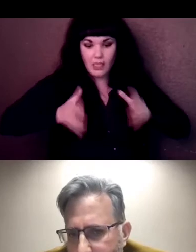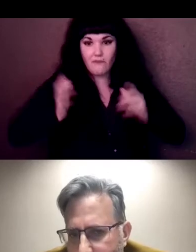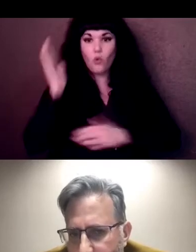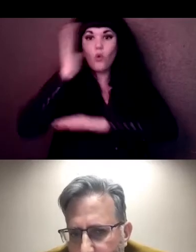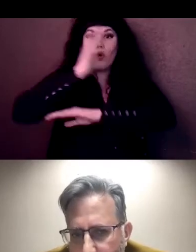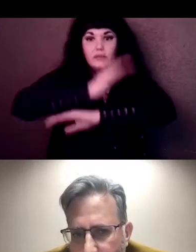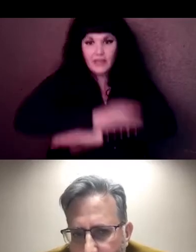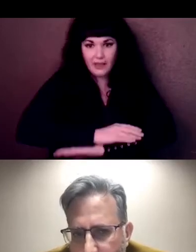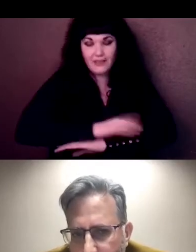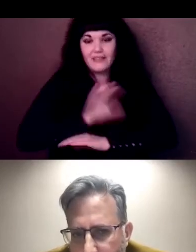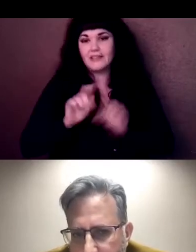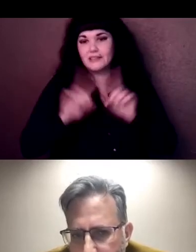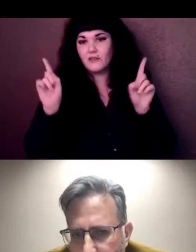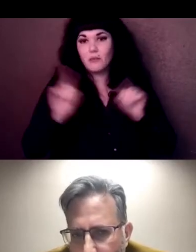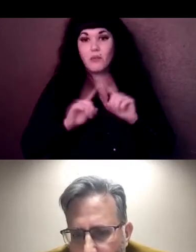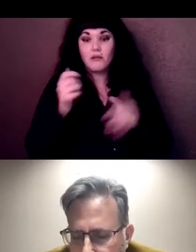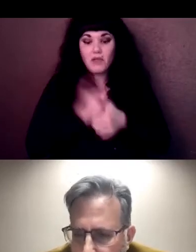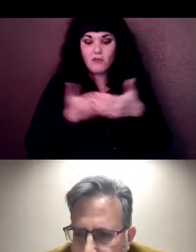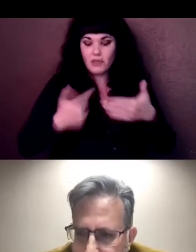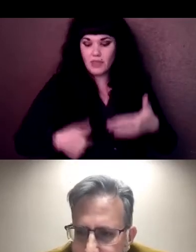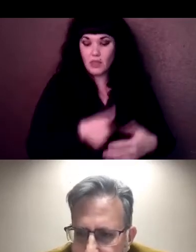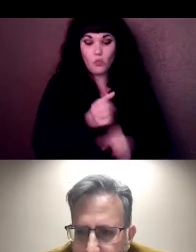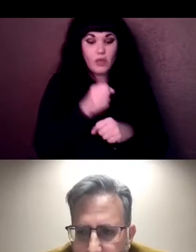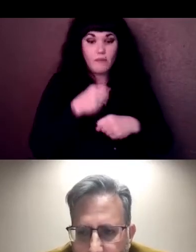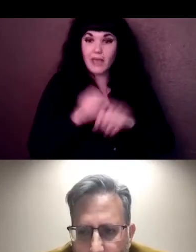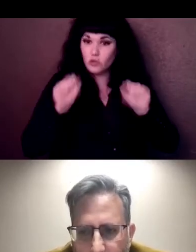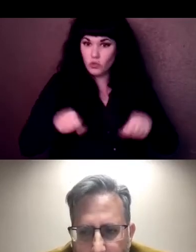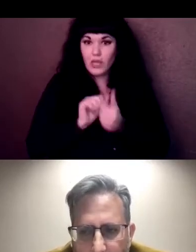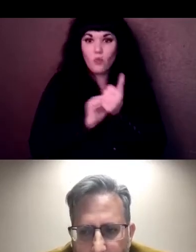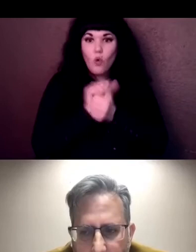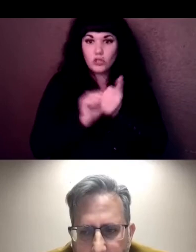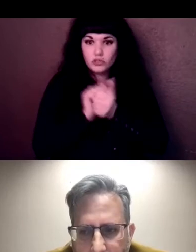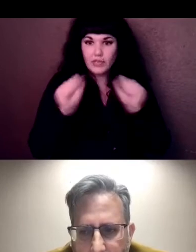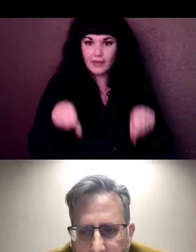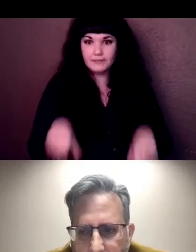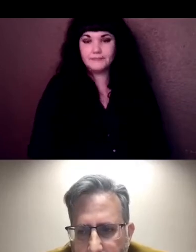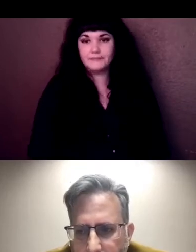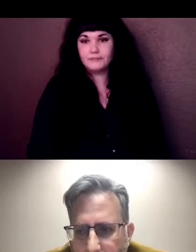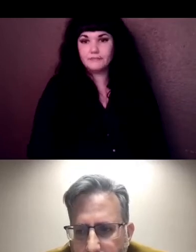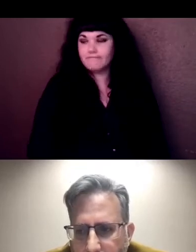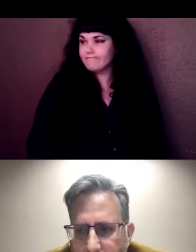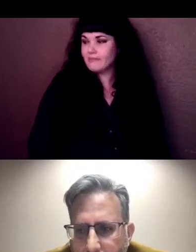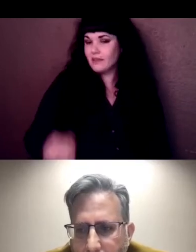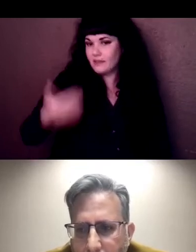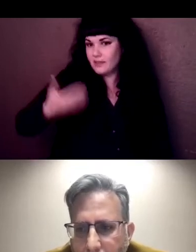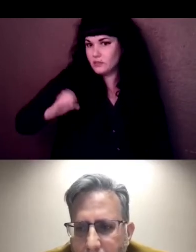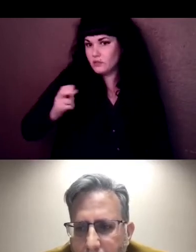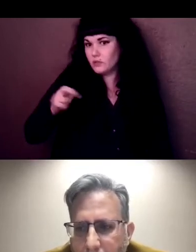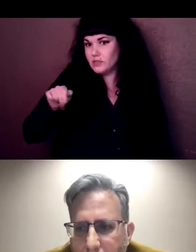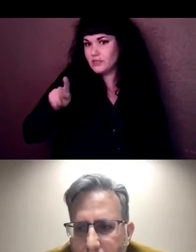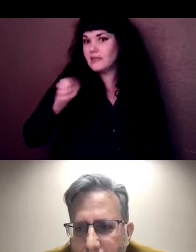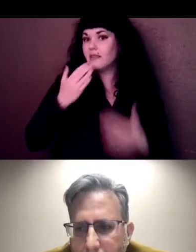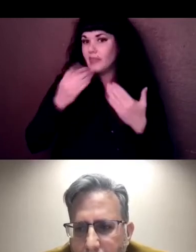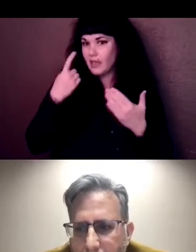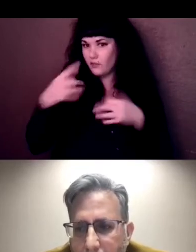But everything that we make is washable. This is Christine. Thanks for that clarification. Now,